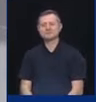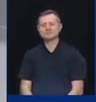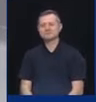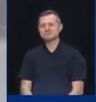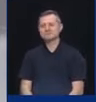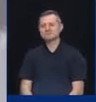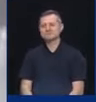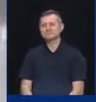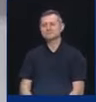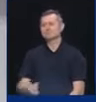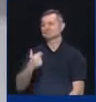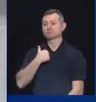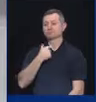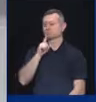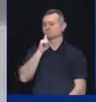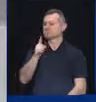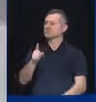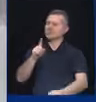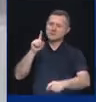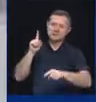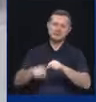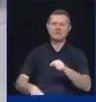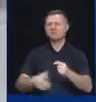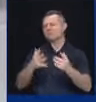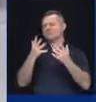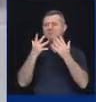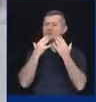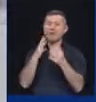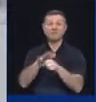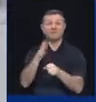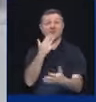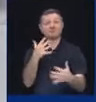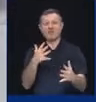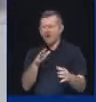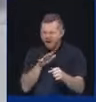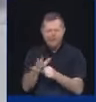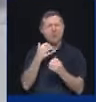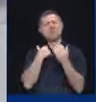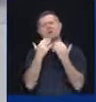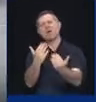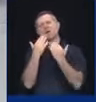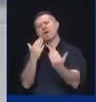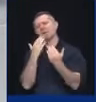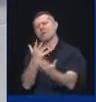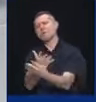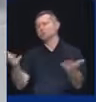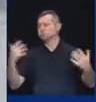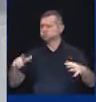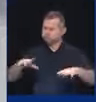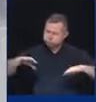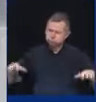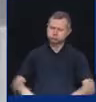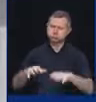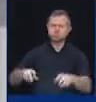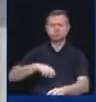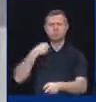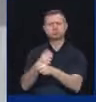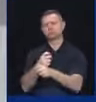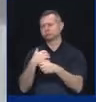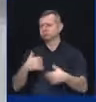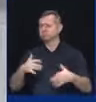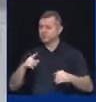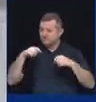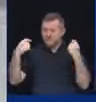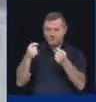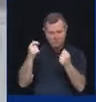I can't thank you enough for all the work that you actually have done for the film festival and for our community,